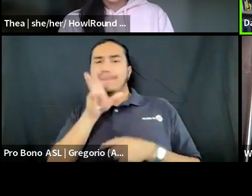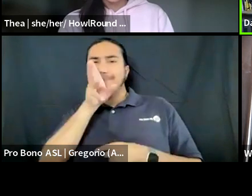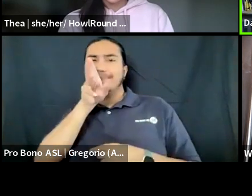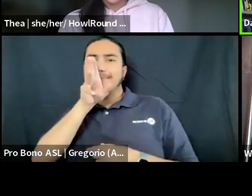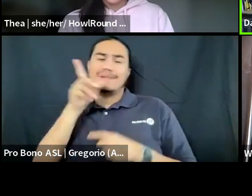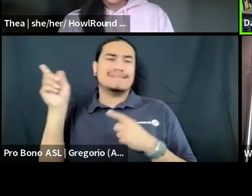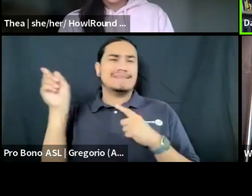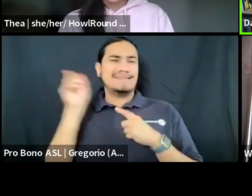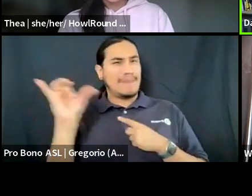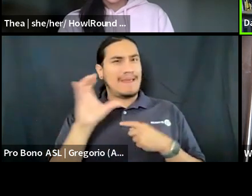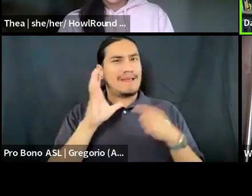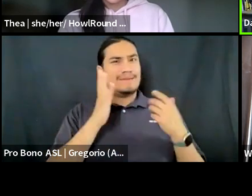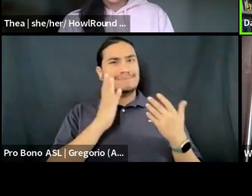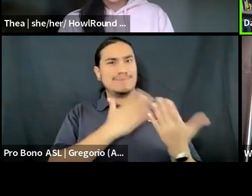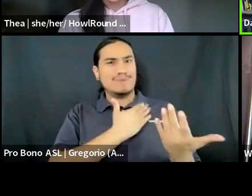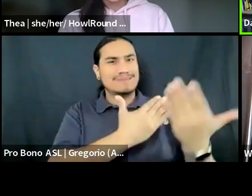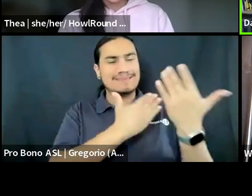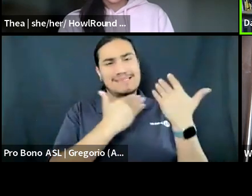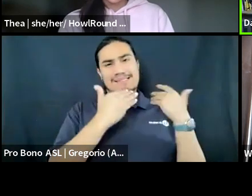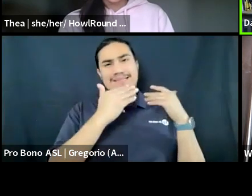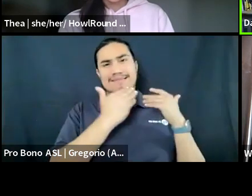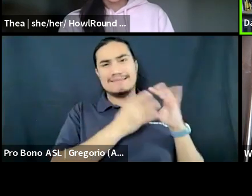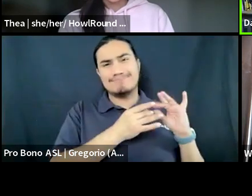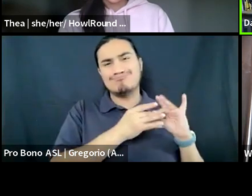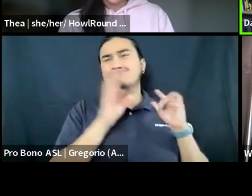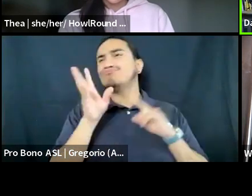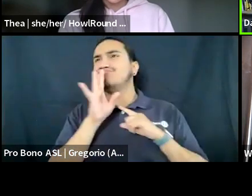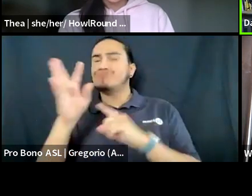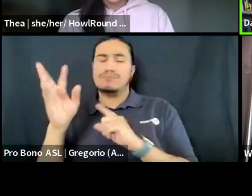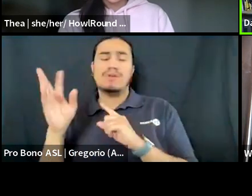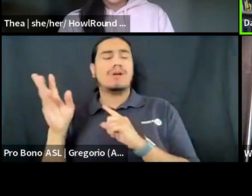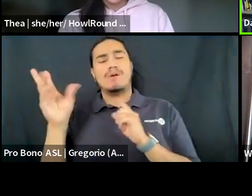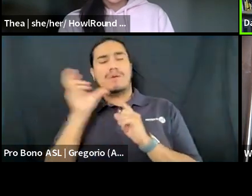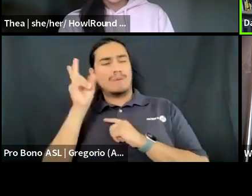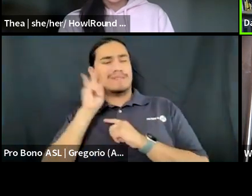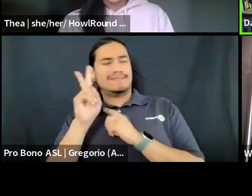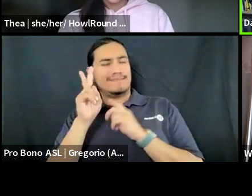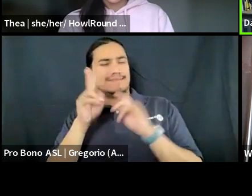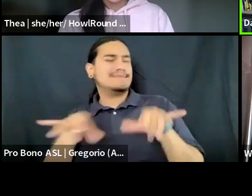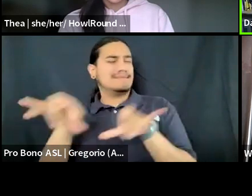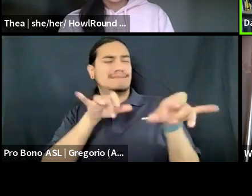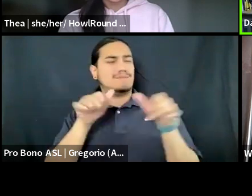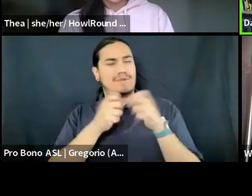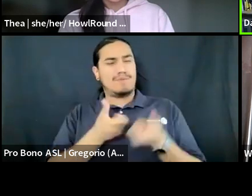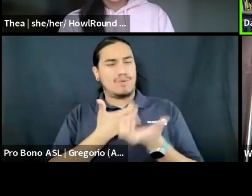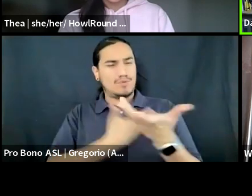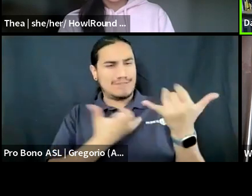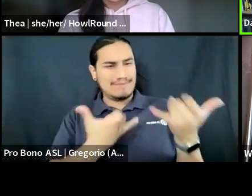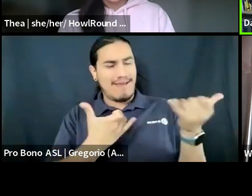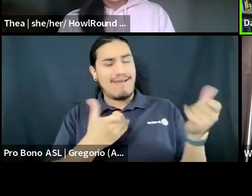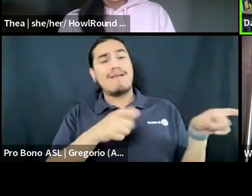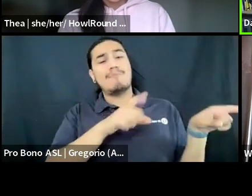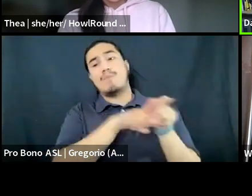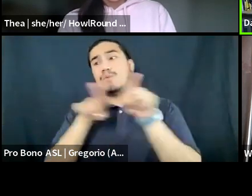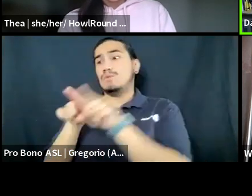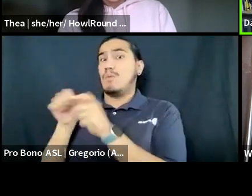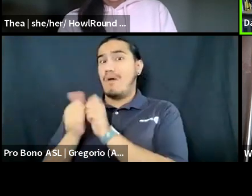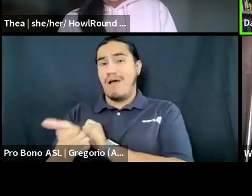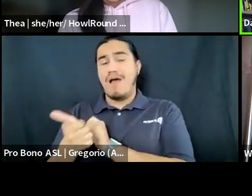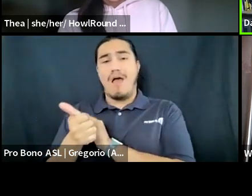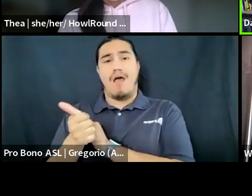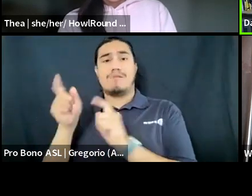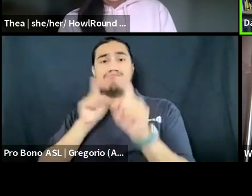it in ways that we typically find in poetry today, but not always in how dialogue is written in theater, because there is